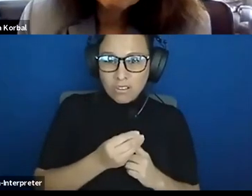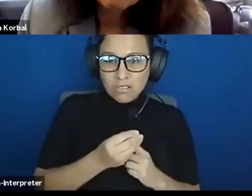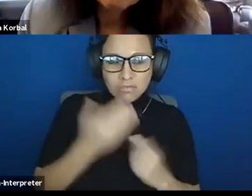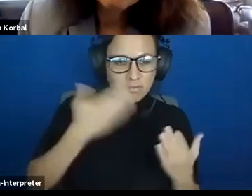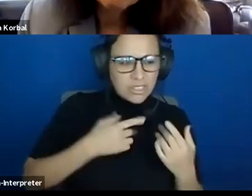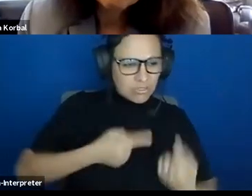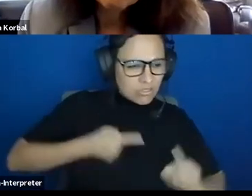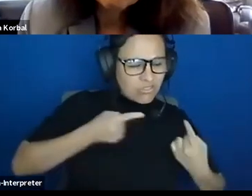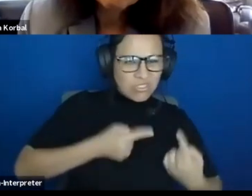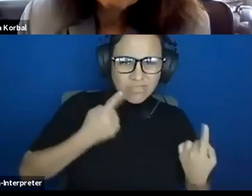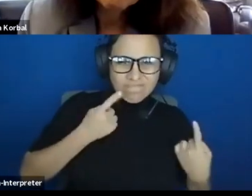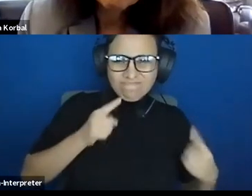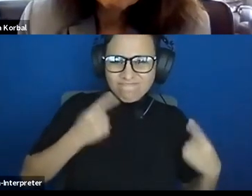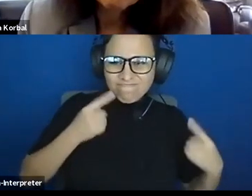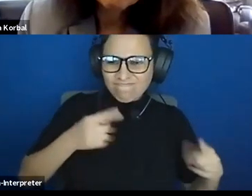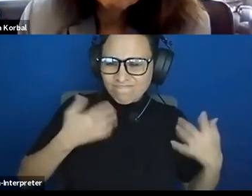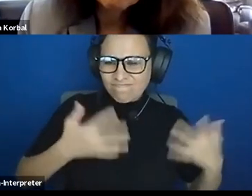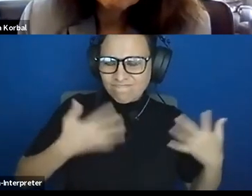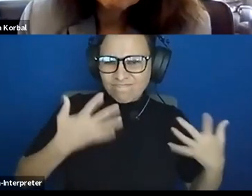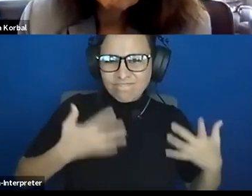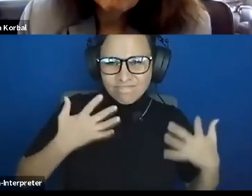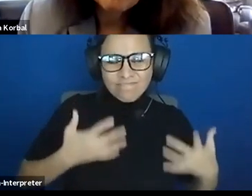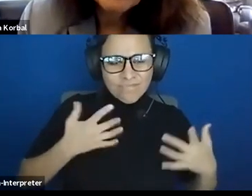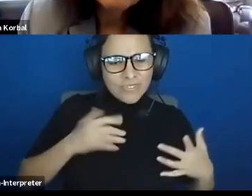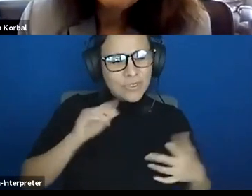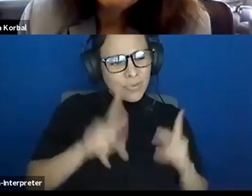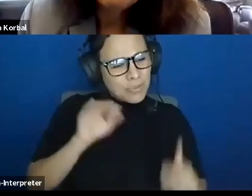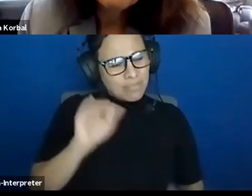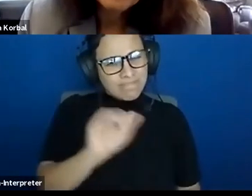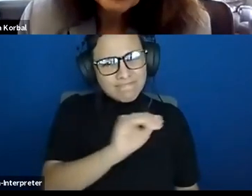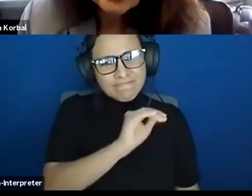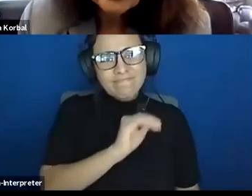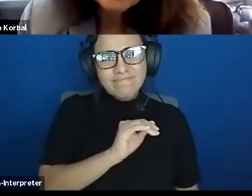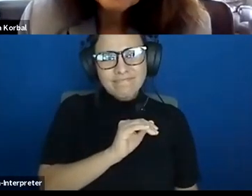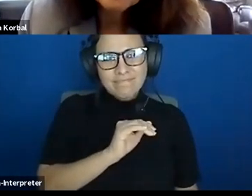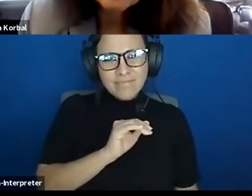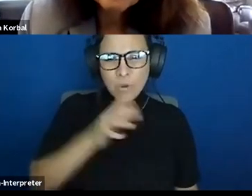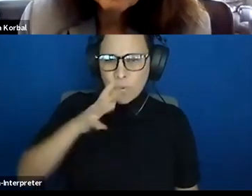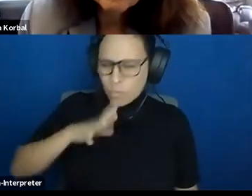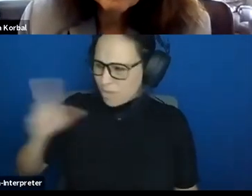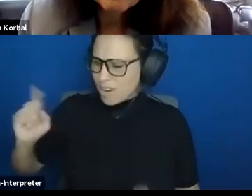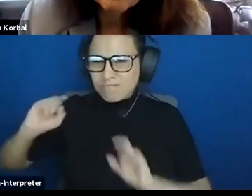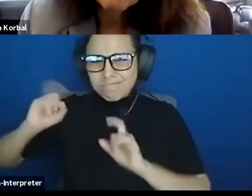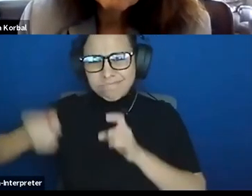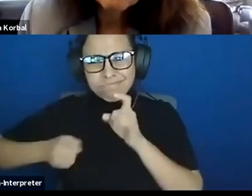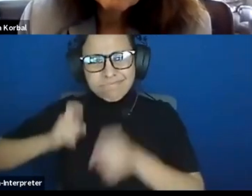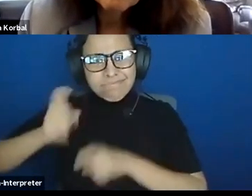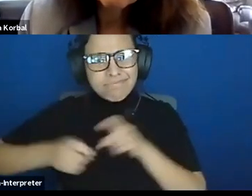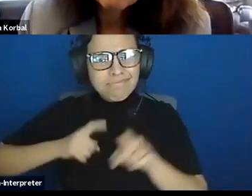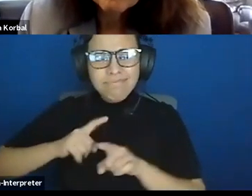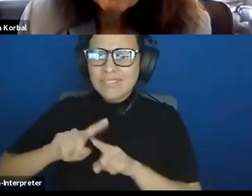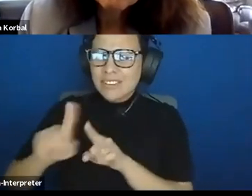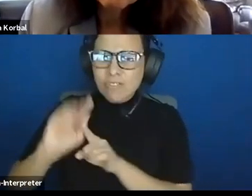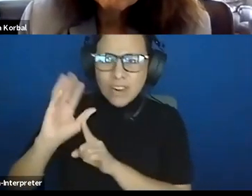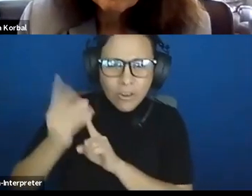to make to keep reminding people of the contribution of women to whatever culture,